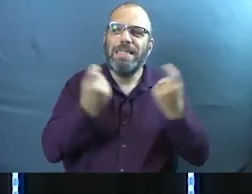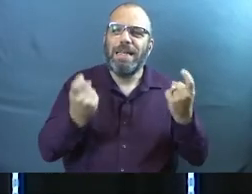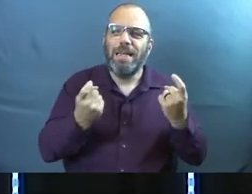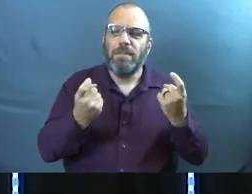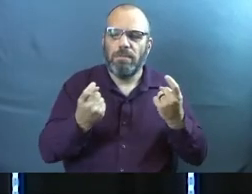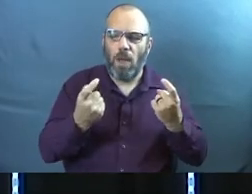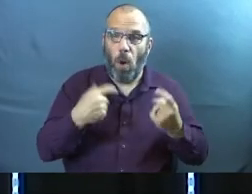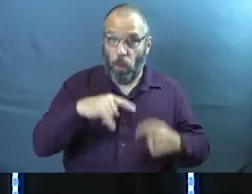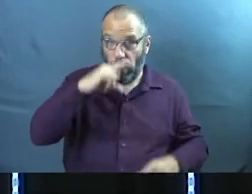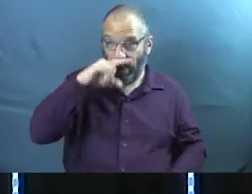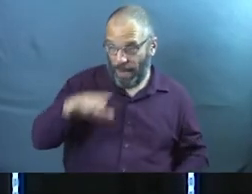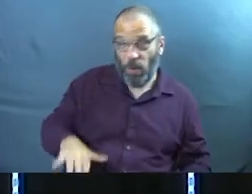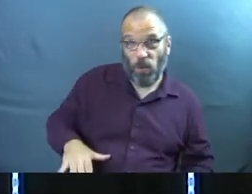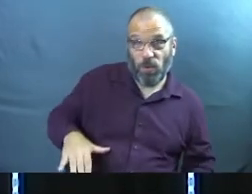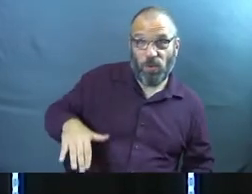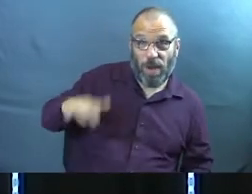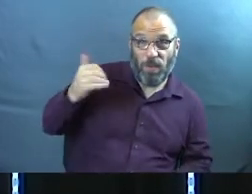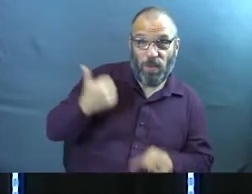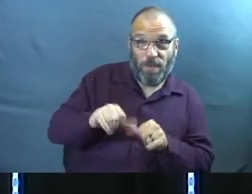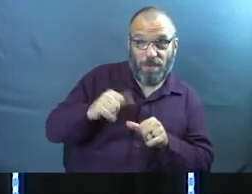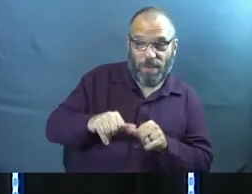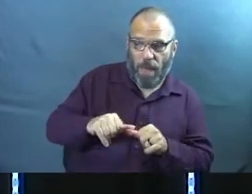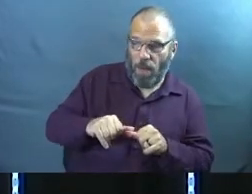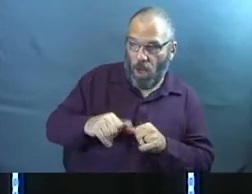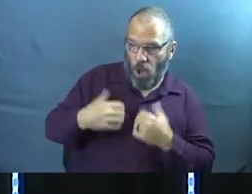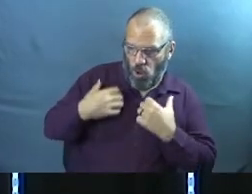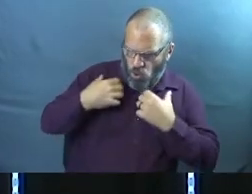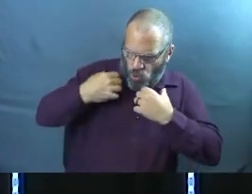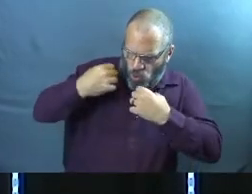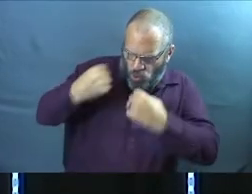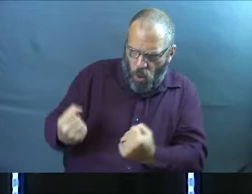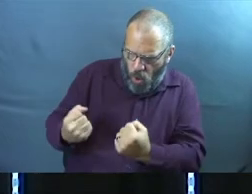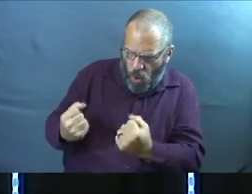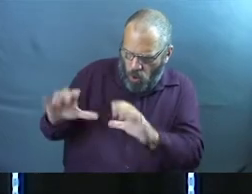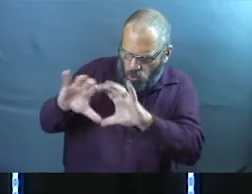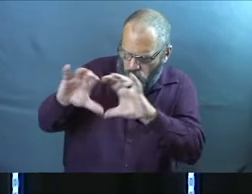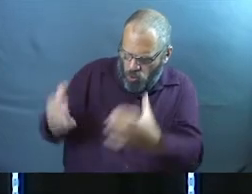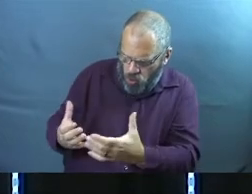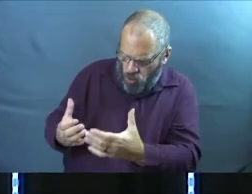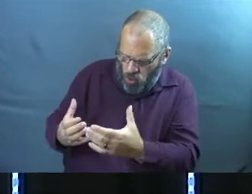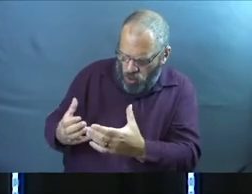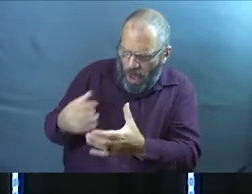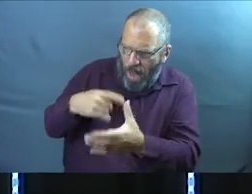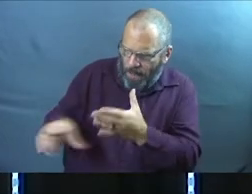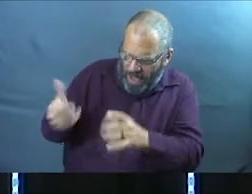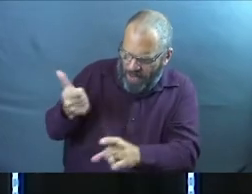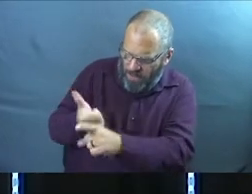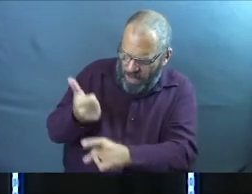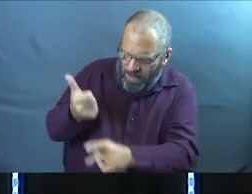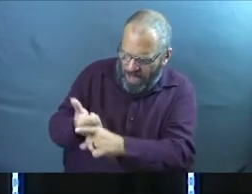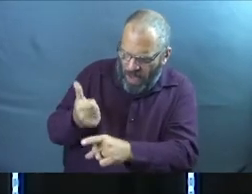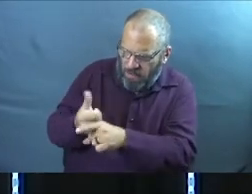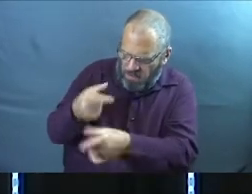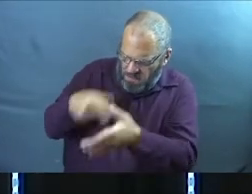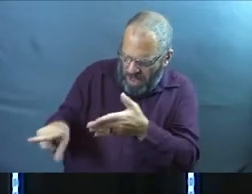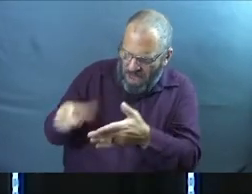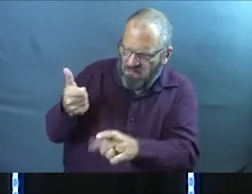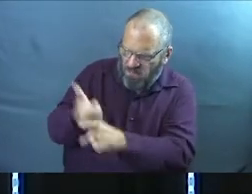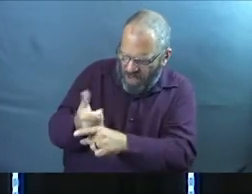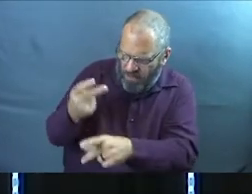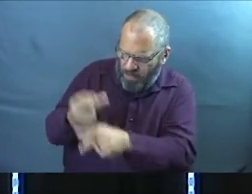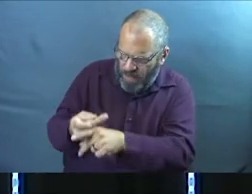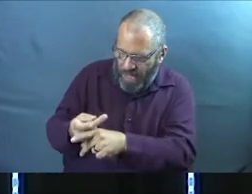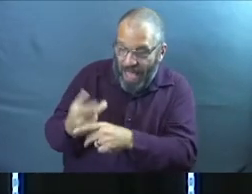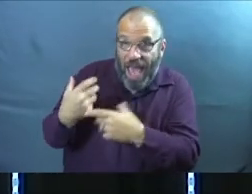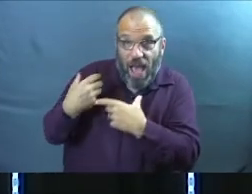Somebody taught us as kids when we were growing up that the strong pay for their things themselves. And